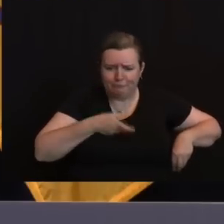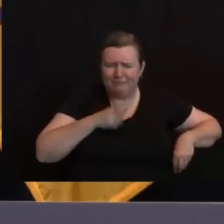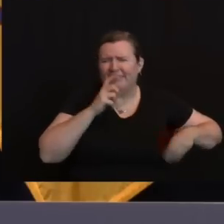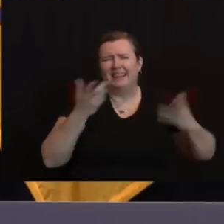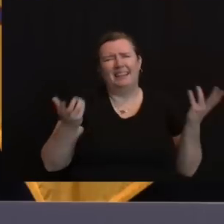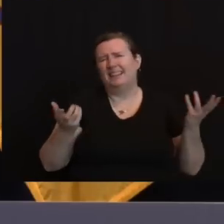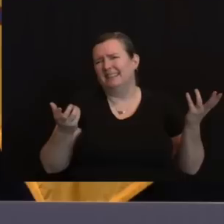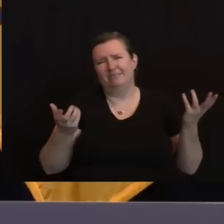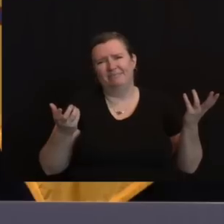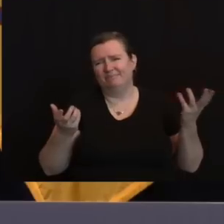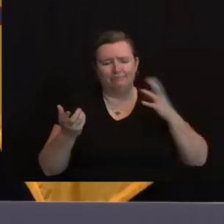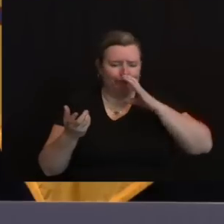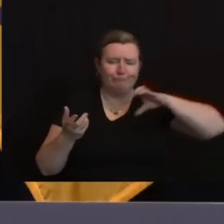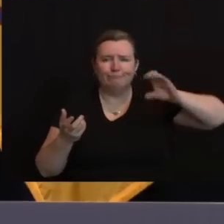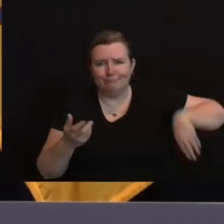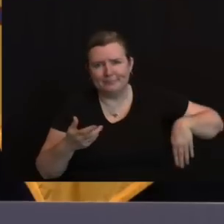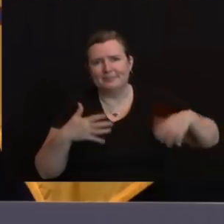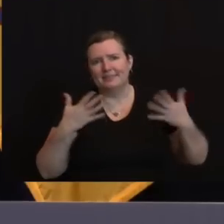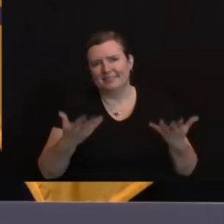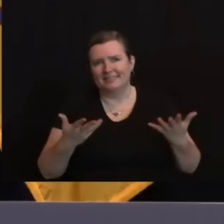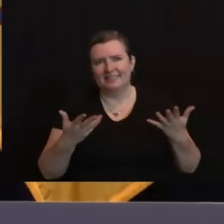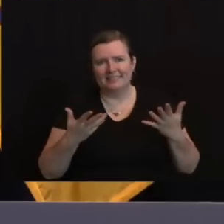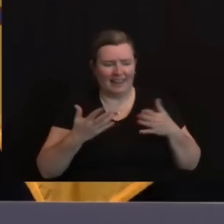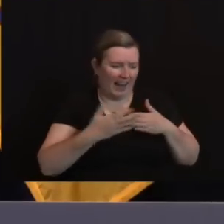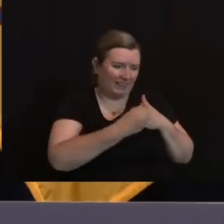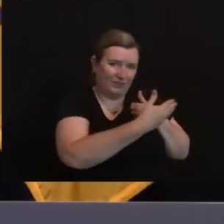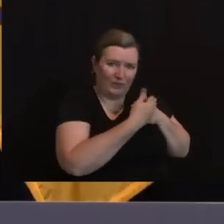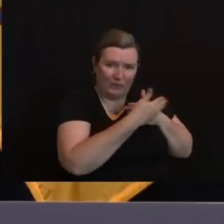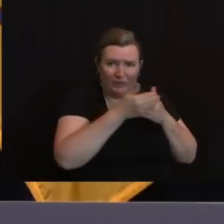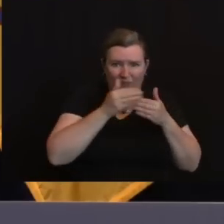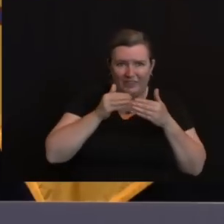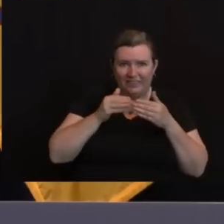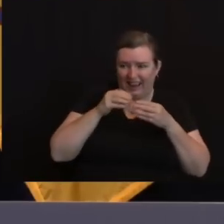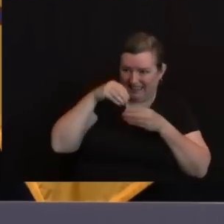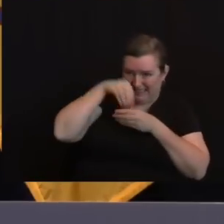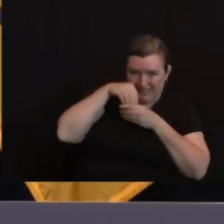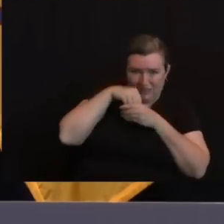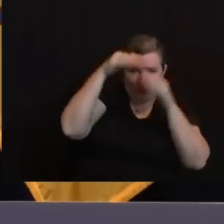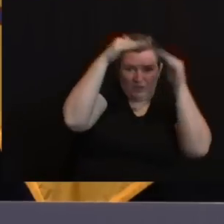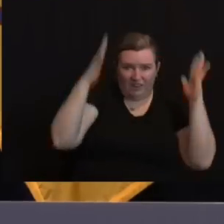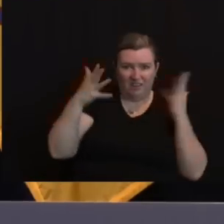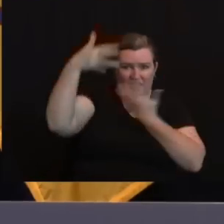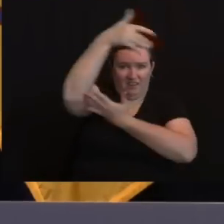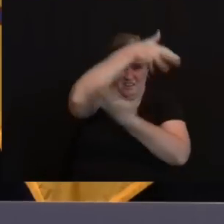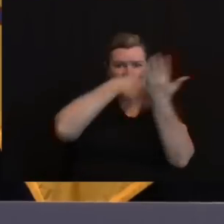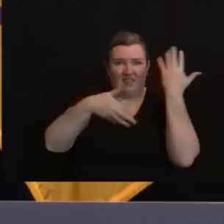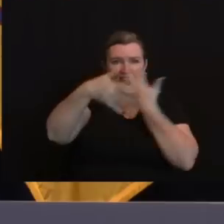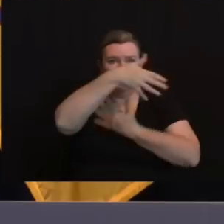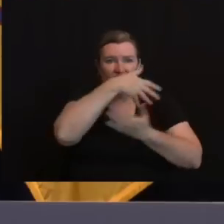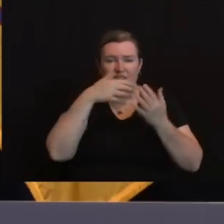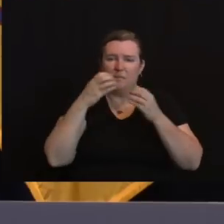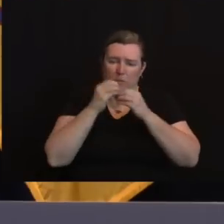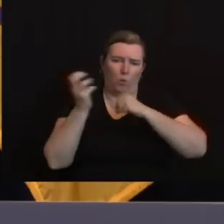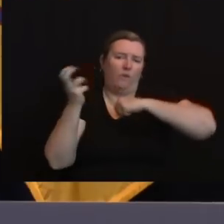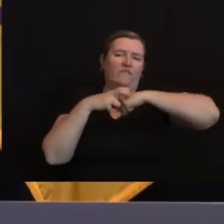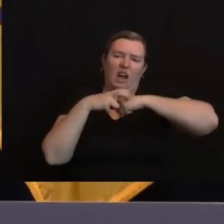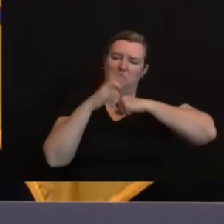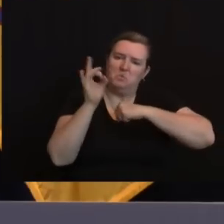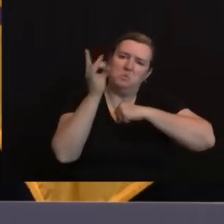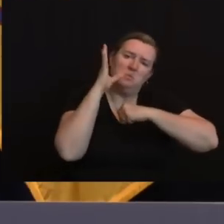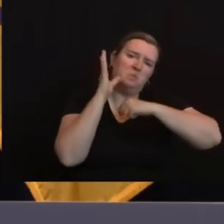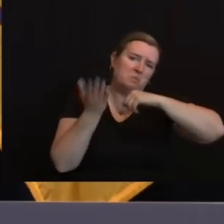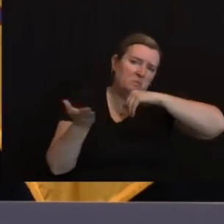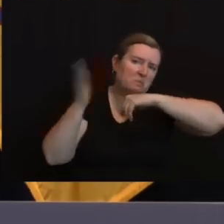That combination of facts contributes to the lethality of this virus indoors. And we've